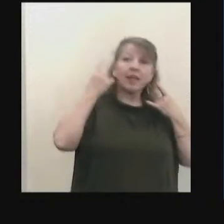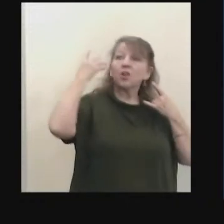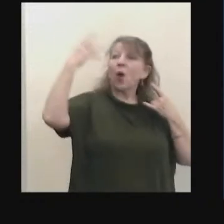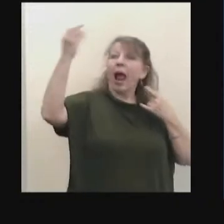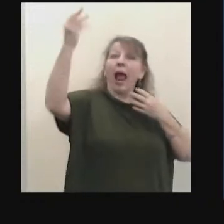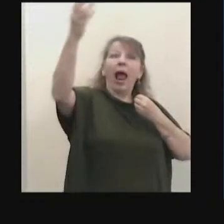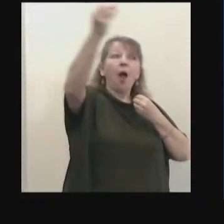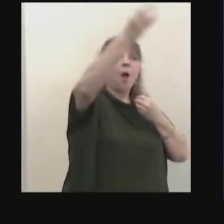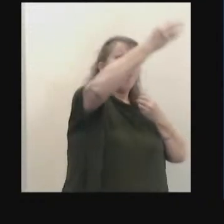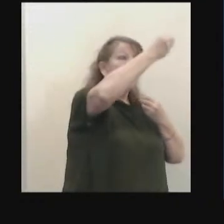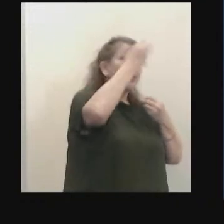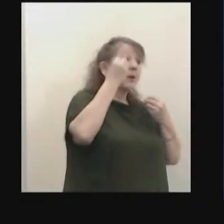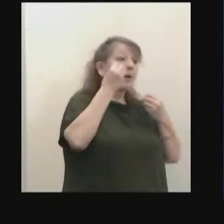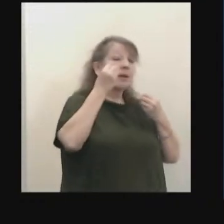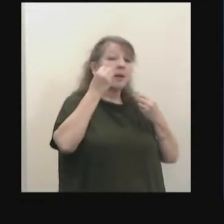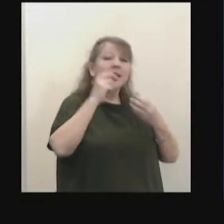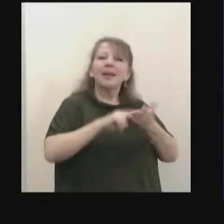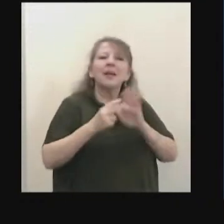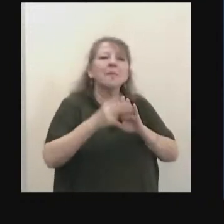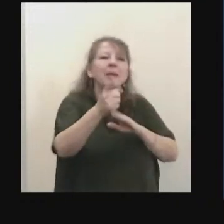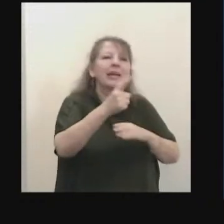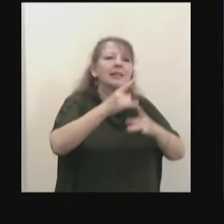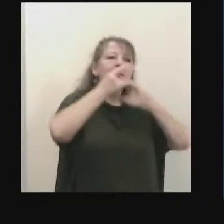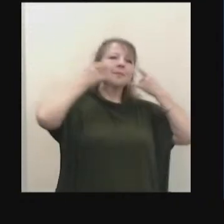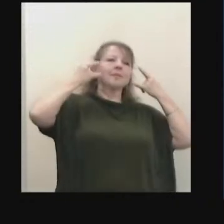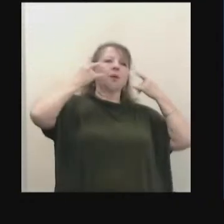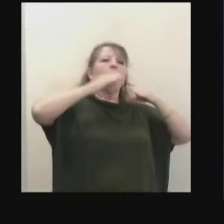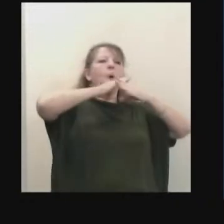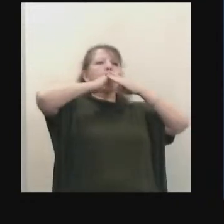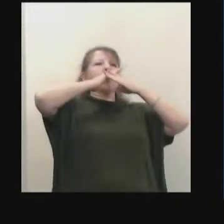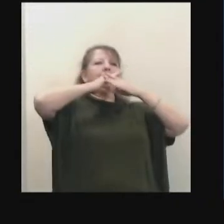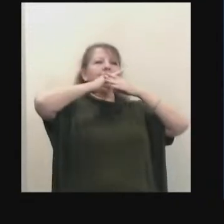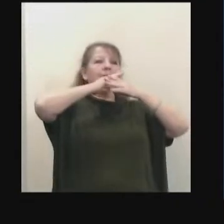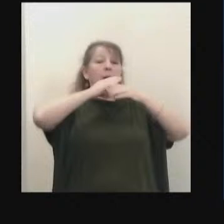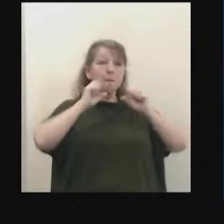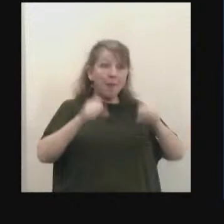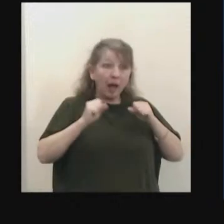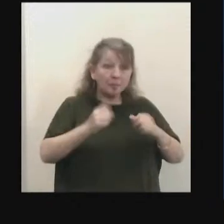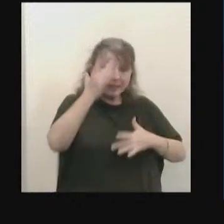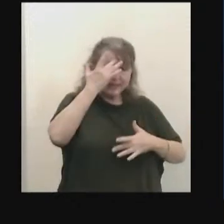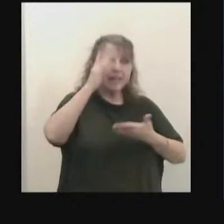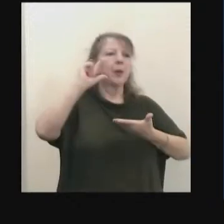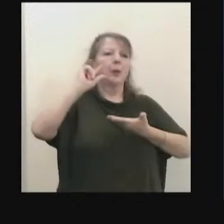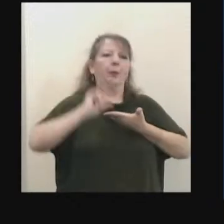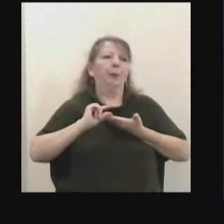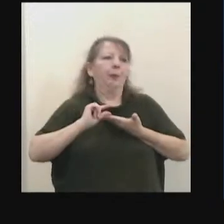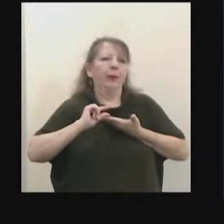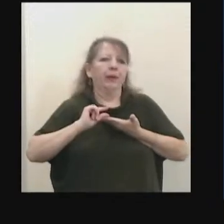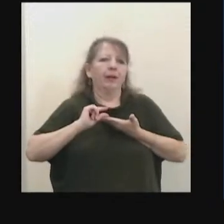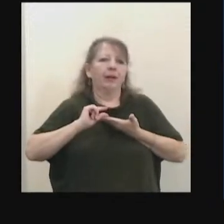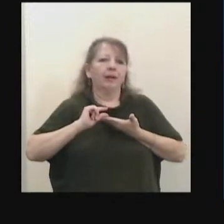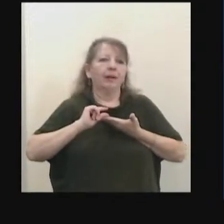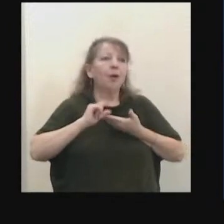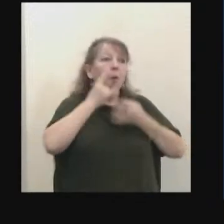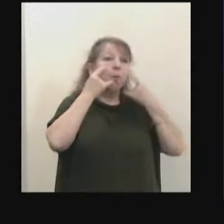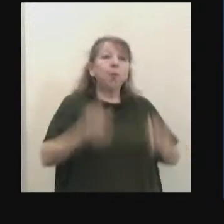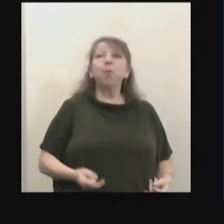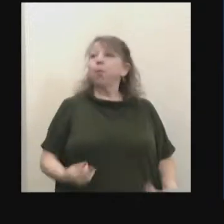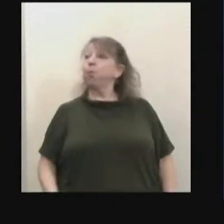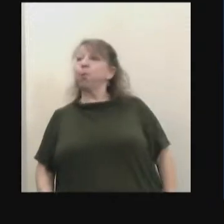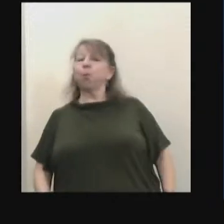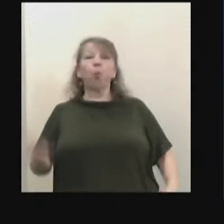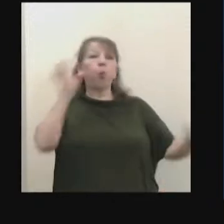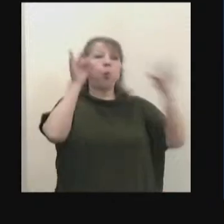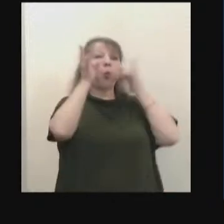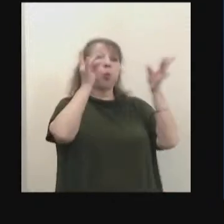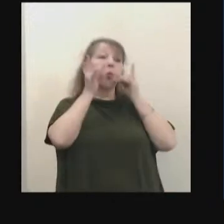of catching COVID are much, much, much lower. So that's why we implemented a mask mandate to control